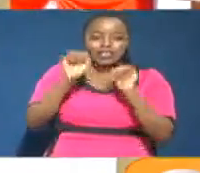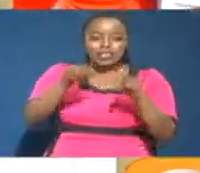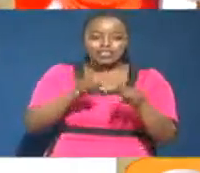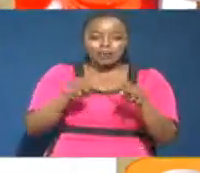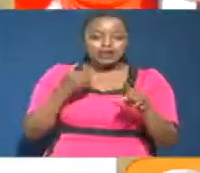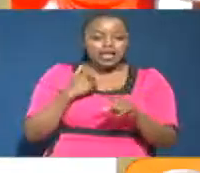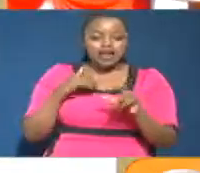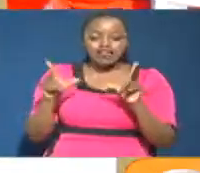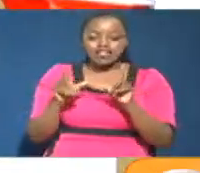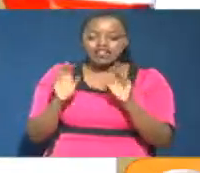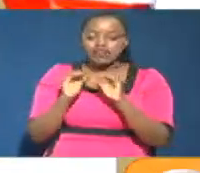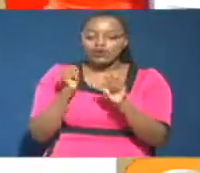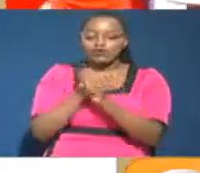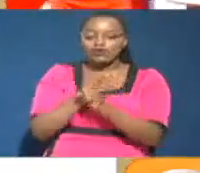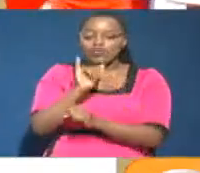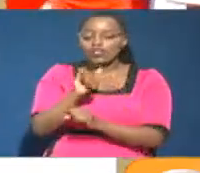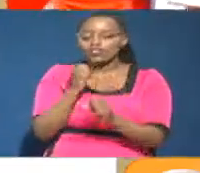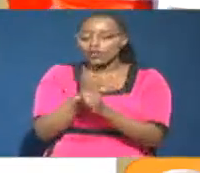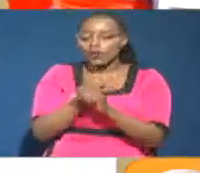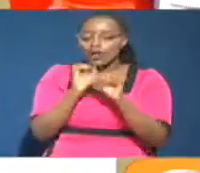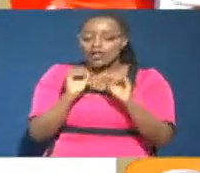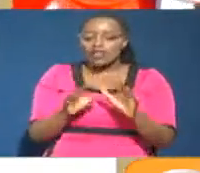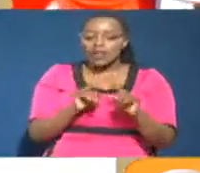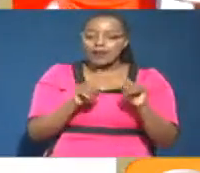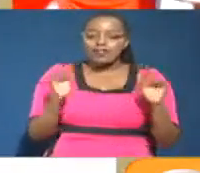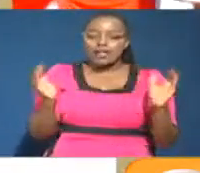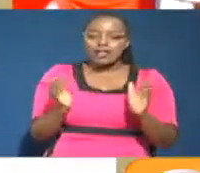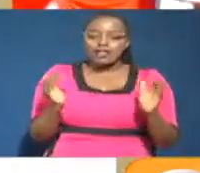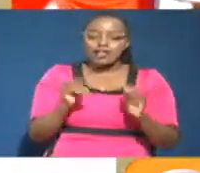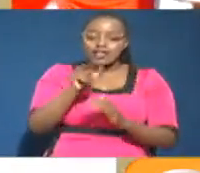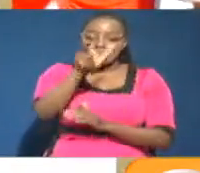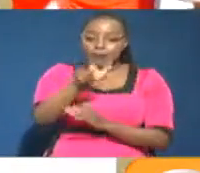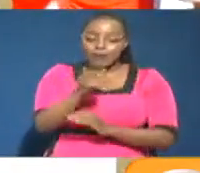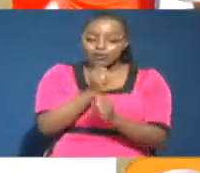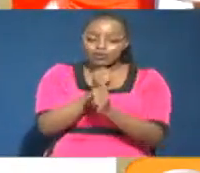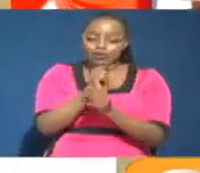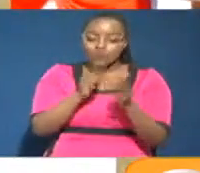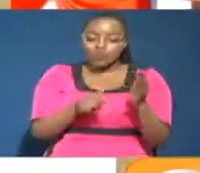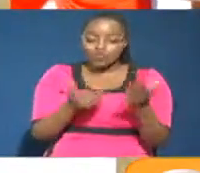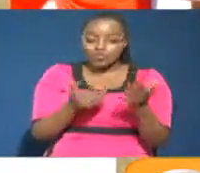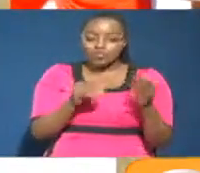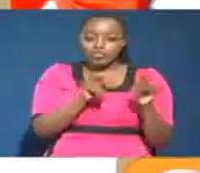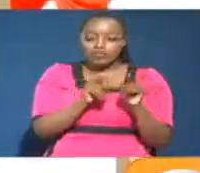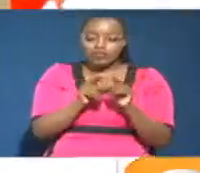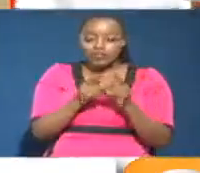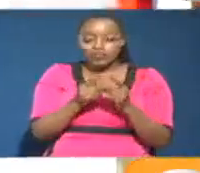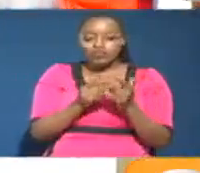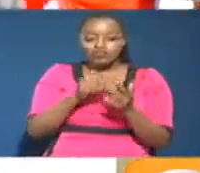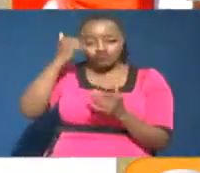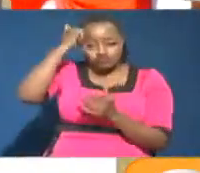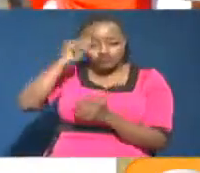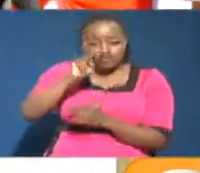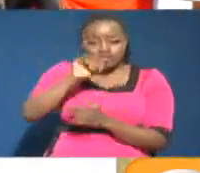not have the certificate to do that work. What I would encourage such a person to do is to go through NITA